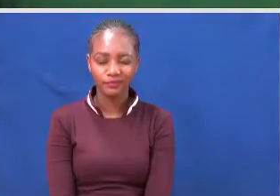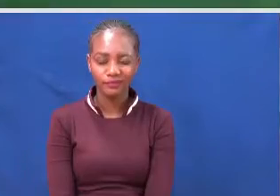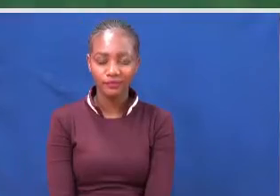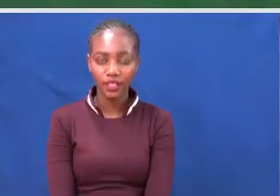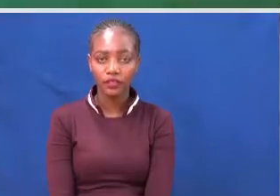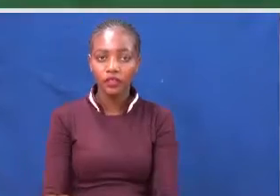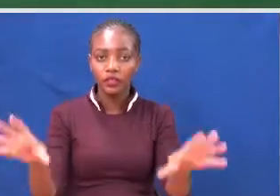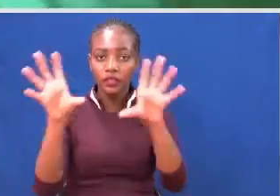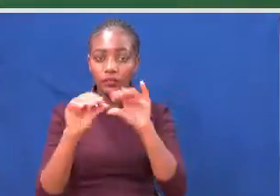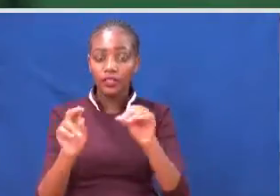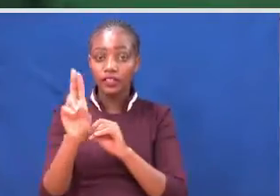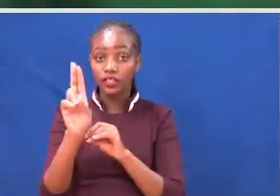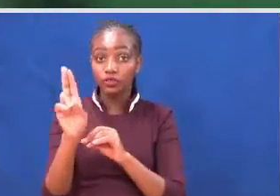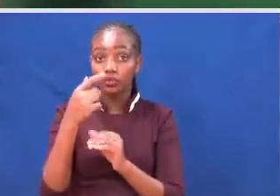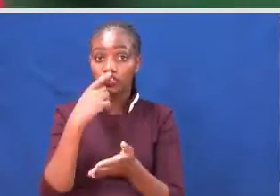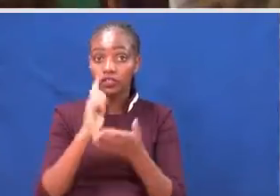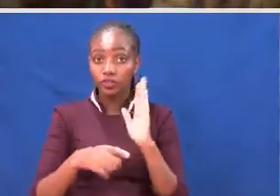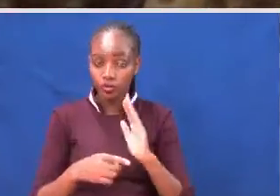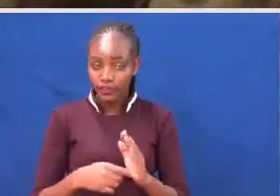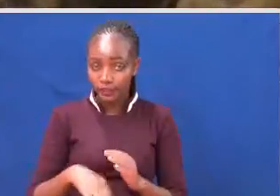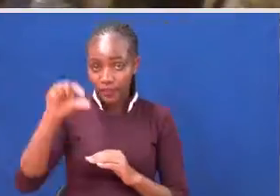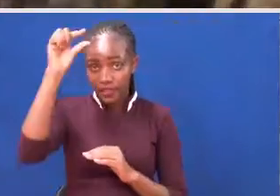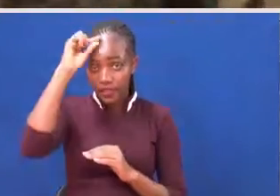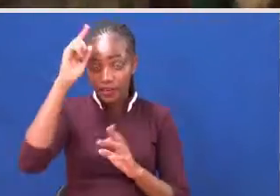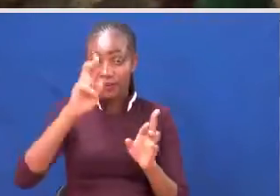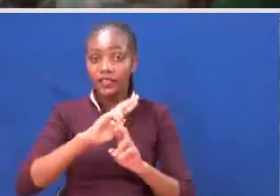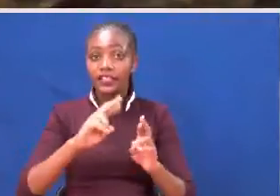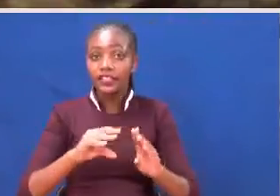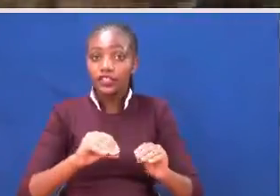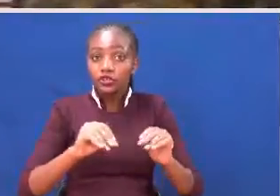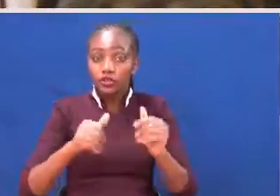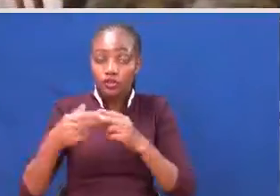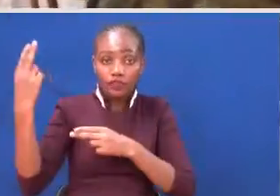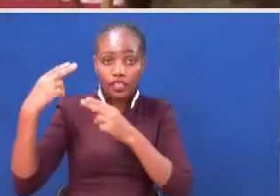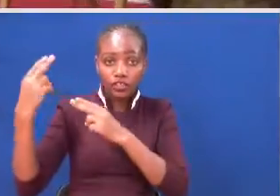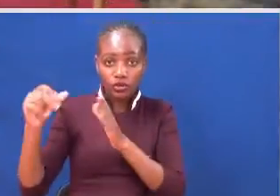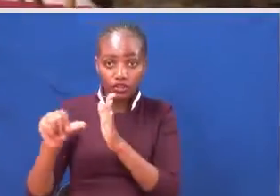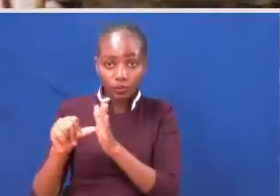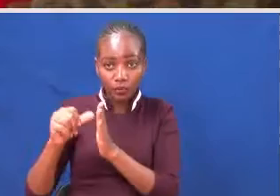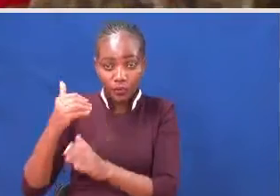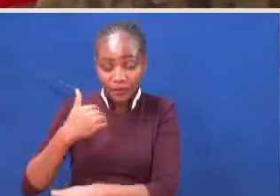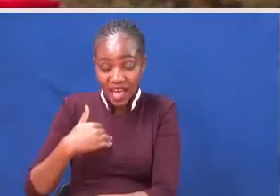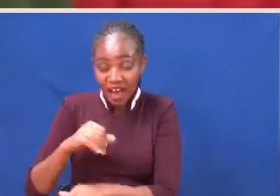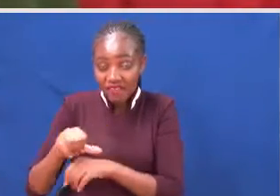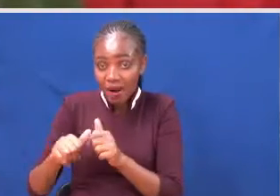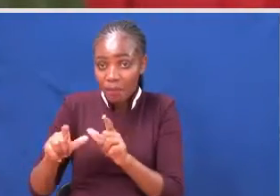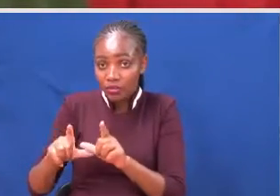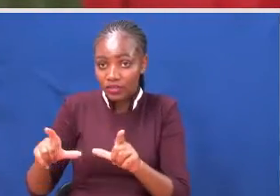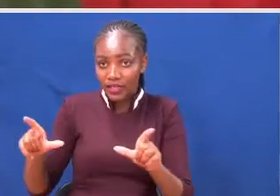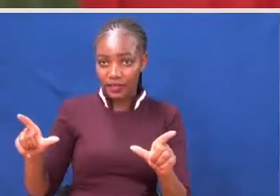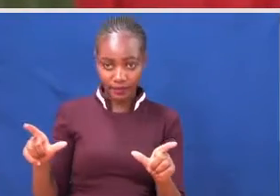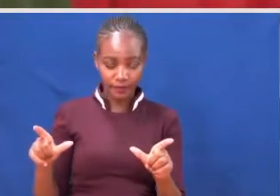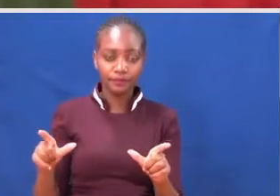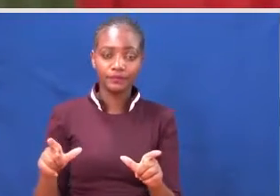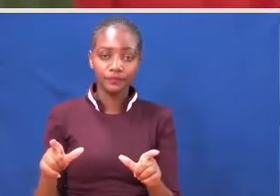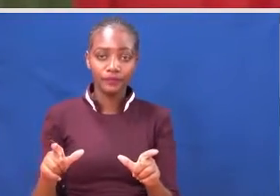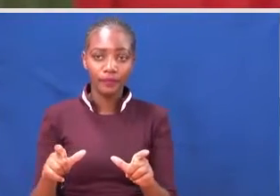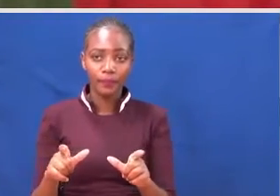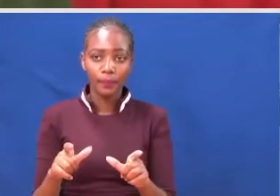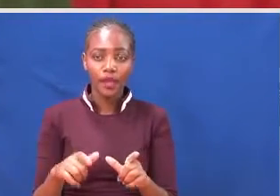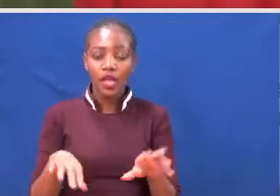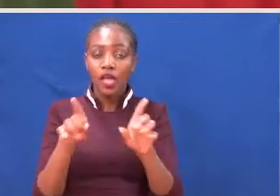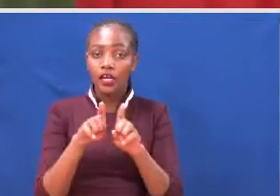President Uhuru Kenyatta has said the government is solving the historical land question in the country through the intensified issuance of title